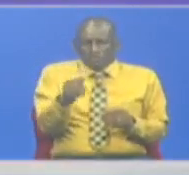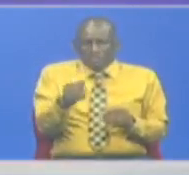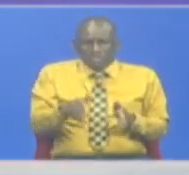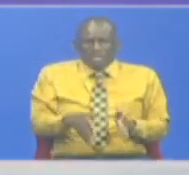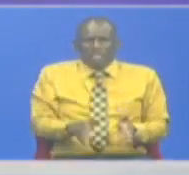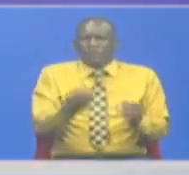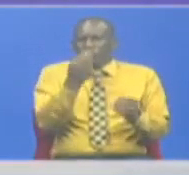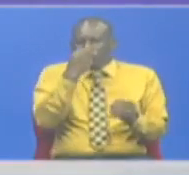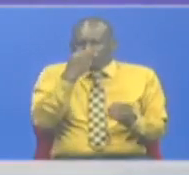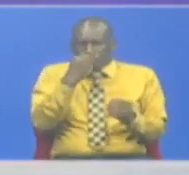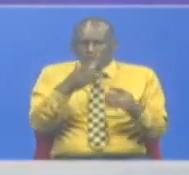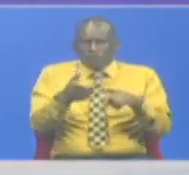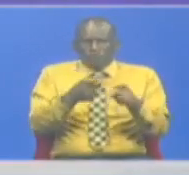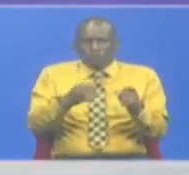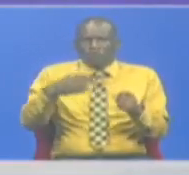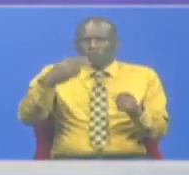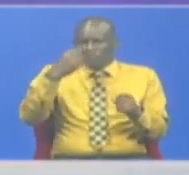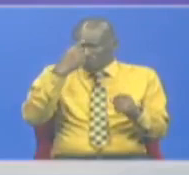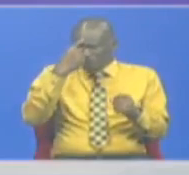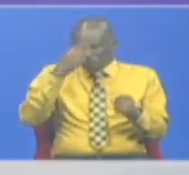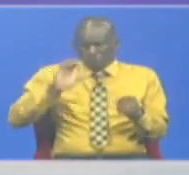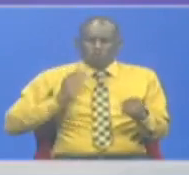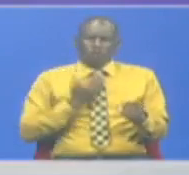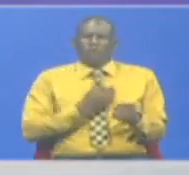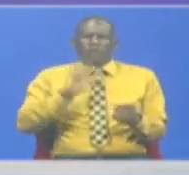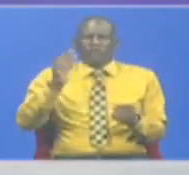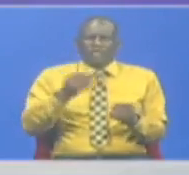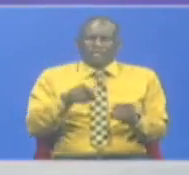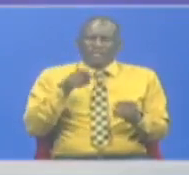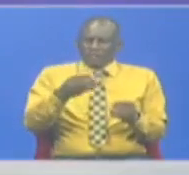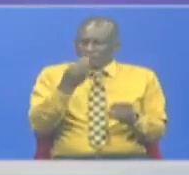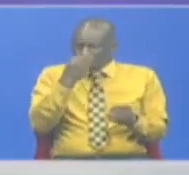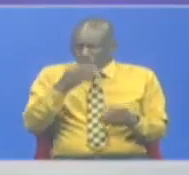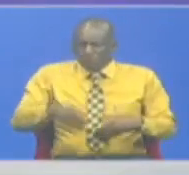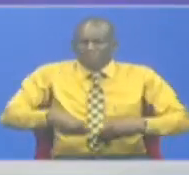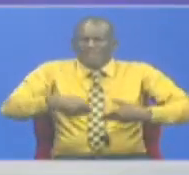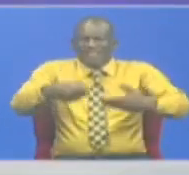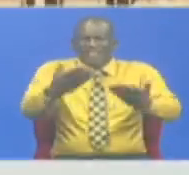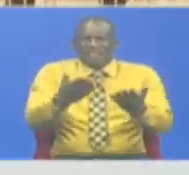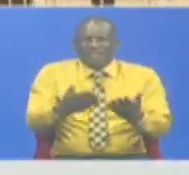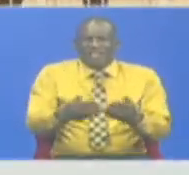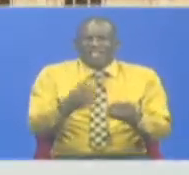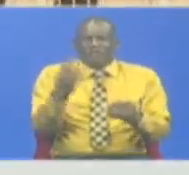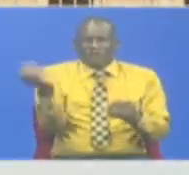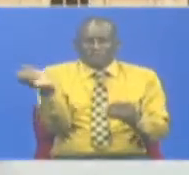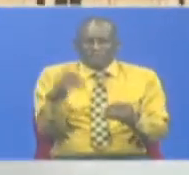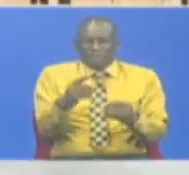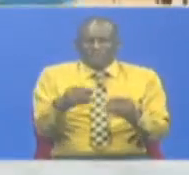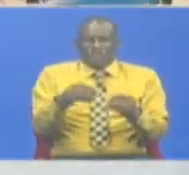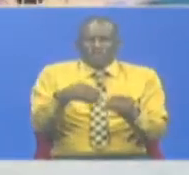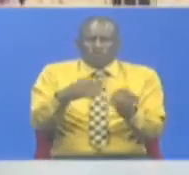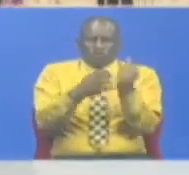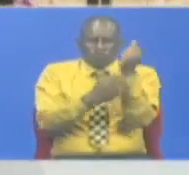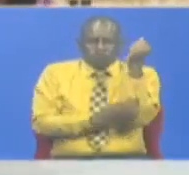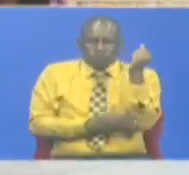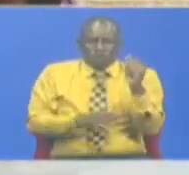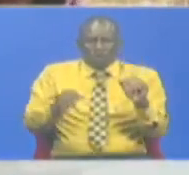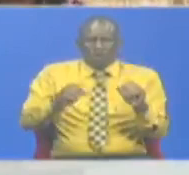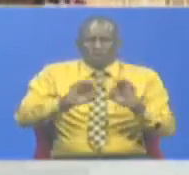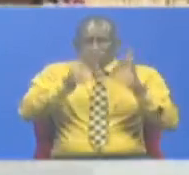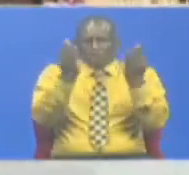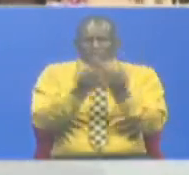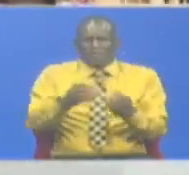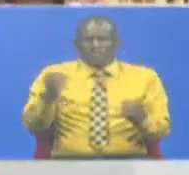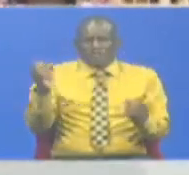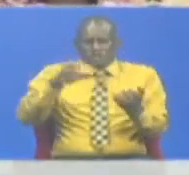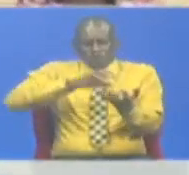food from the Hindu Council of Kenya. The consignments will be distributed over 1 month to vulnerable households living in Korogosho,